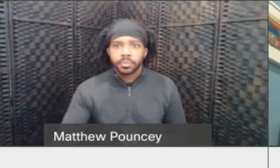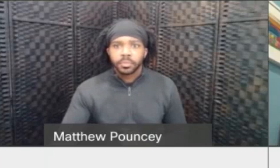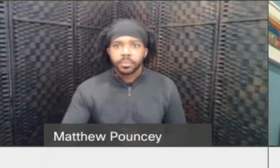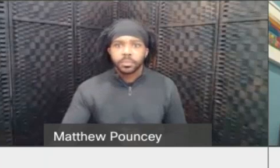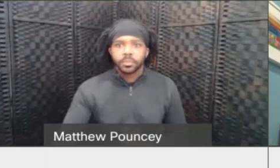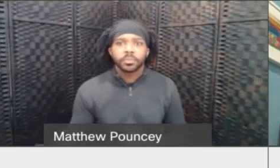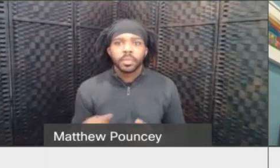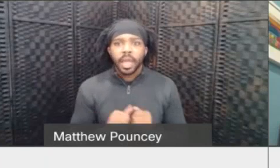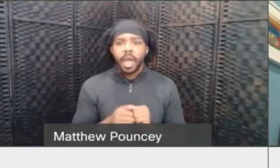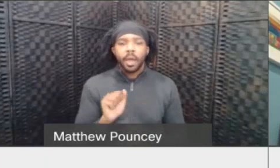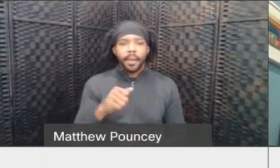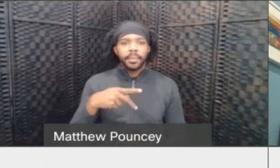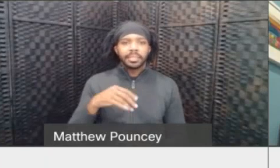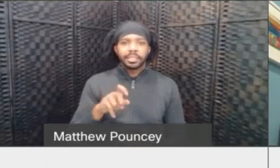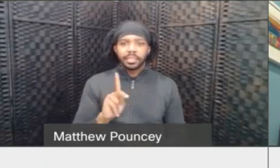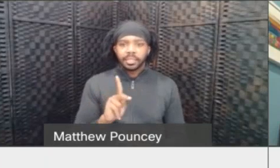that,